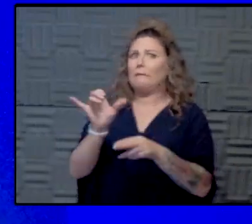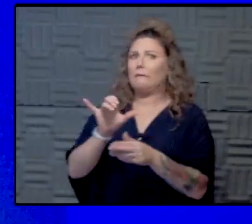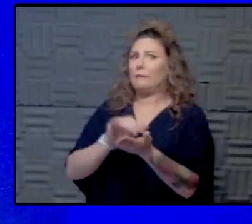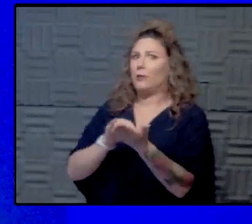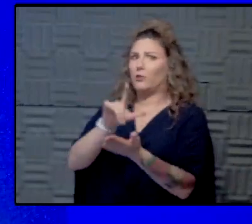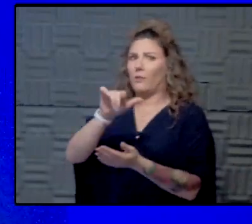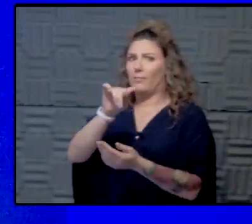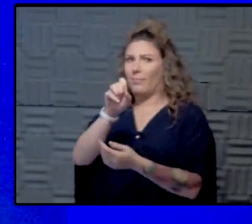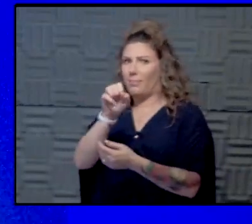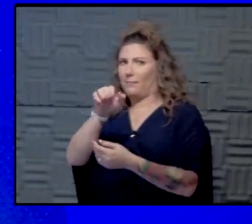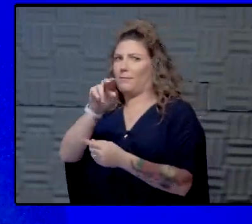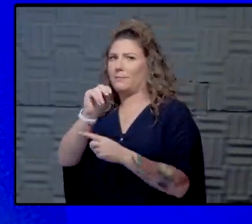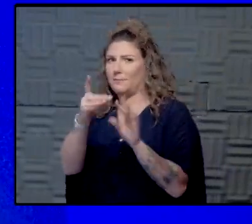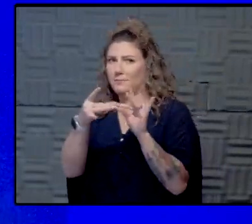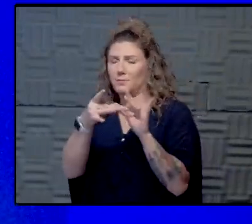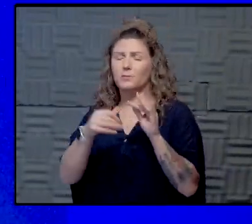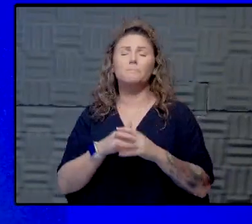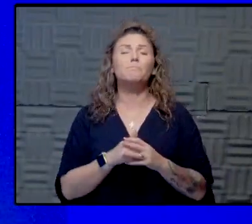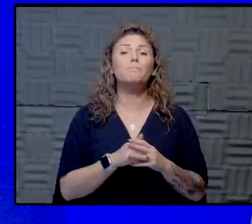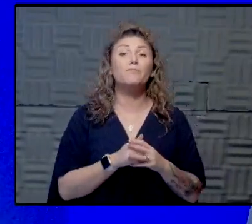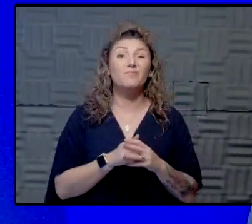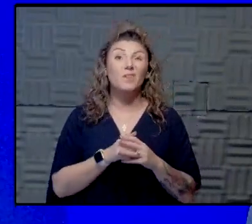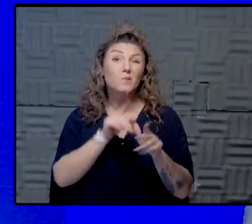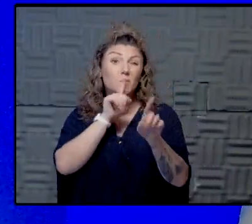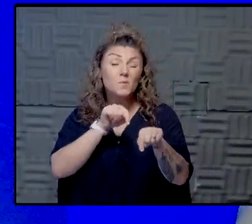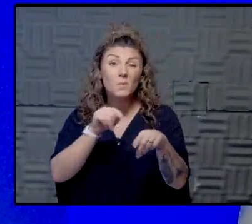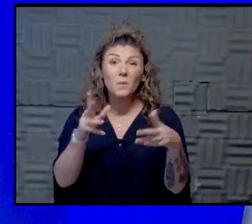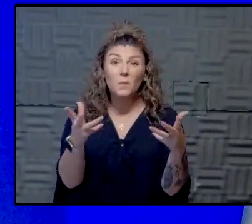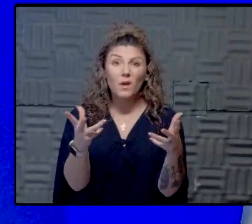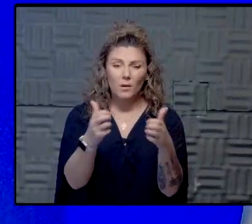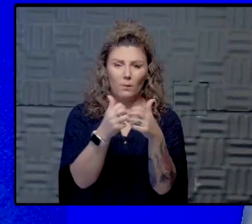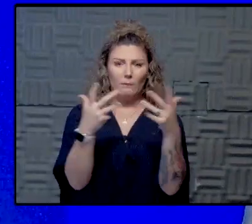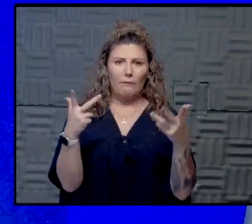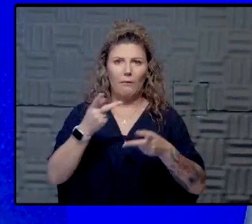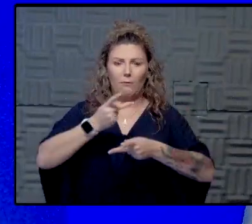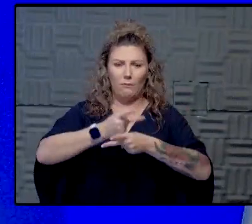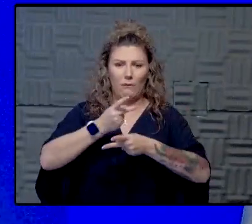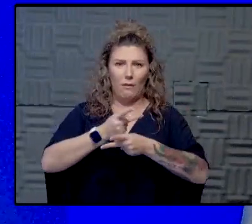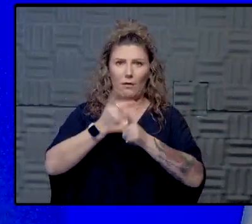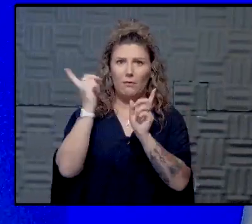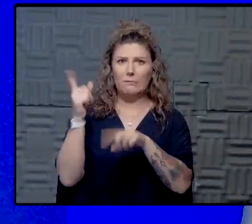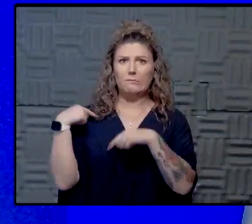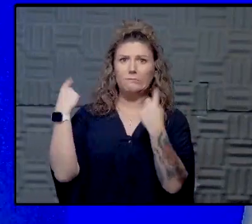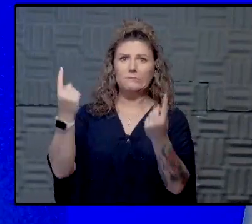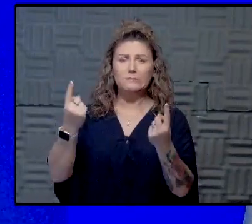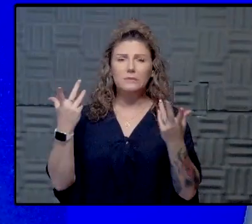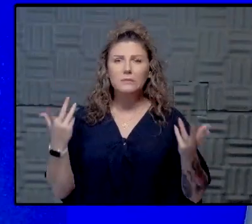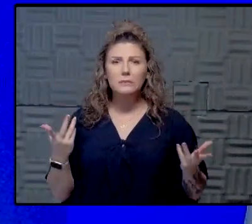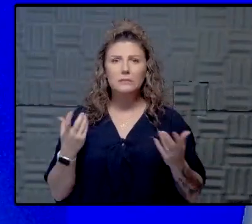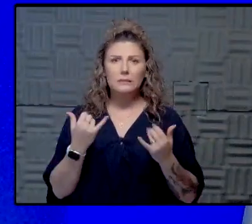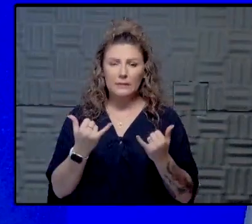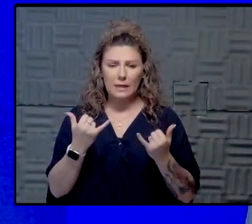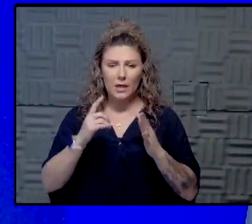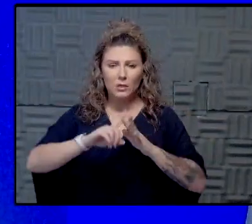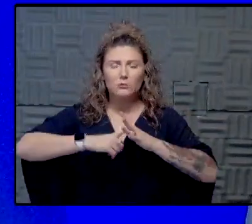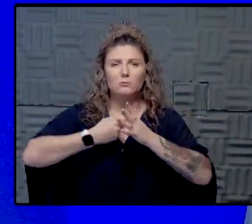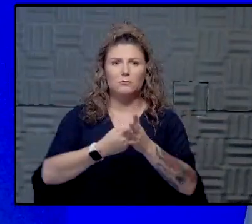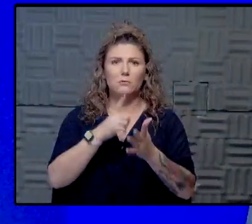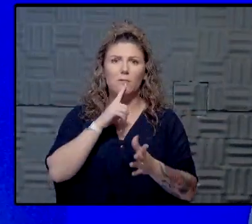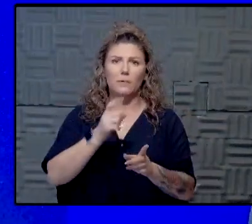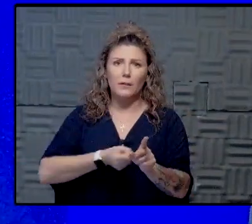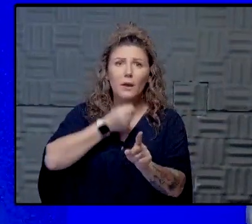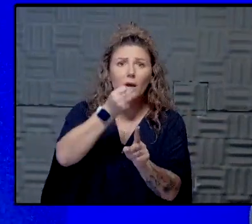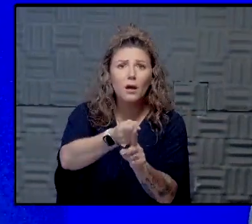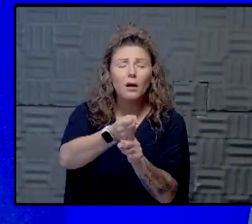about. And as a result, they've now kind of been without care for a while, and now they've really started to hit rock